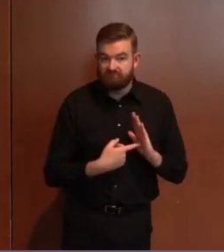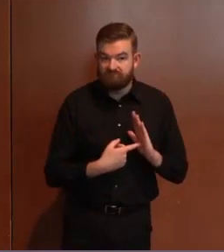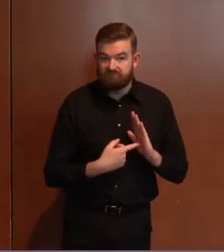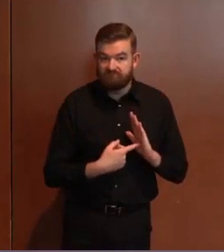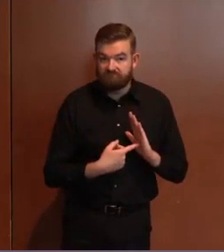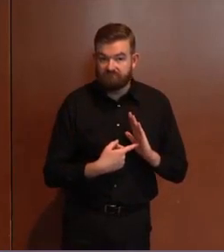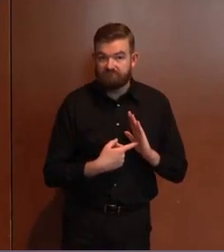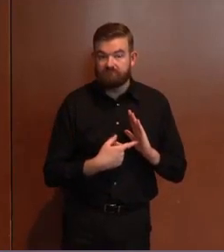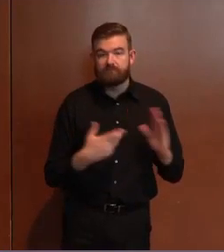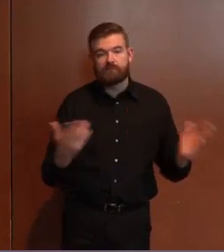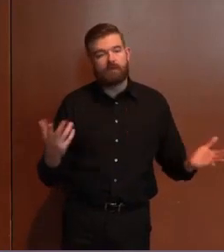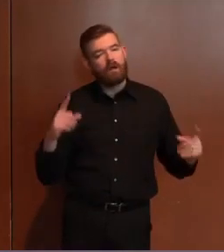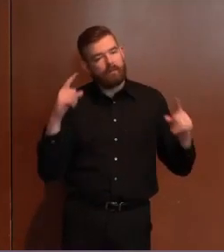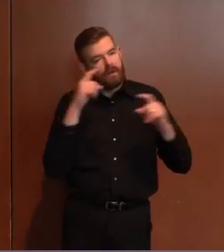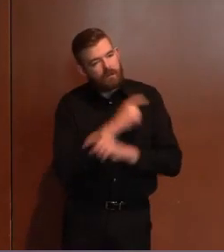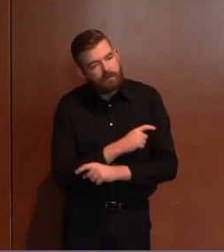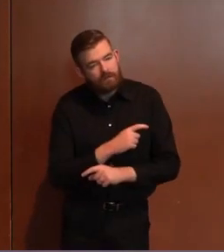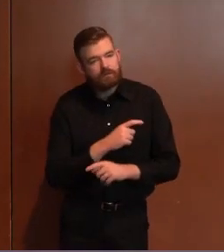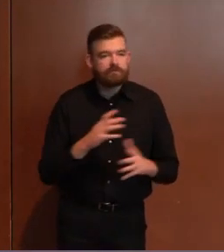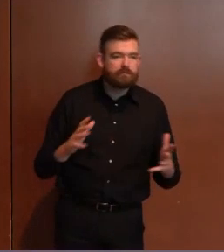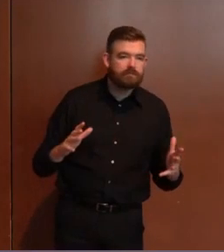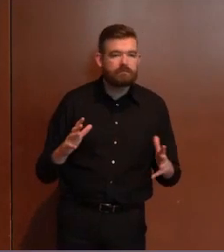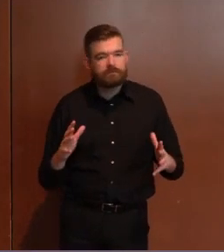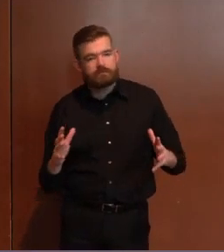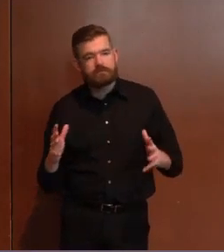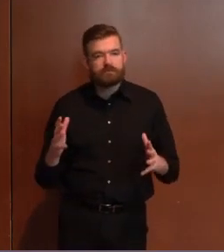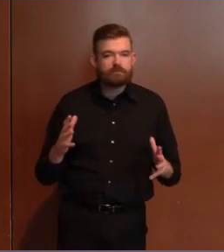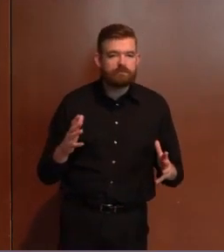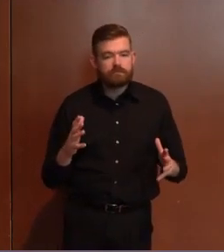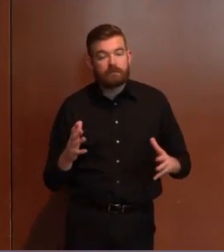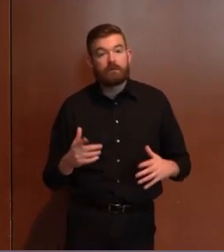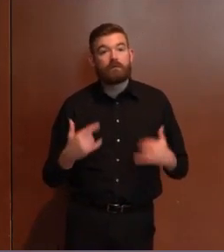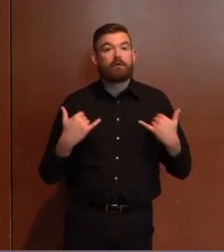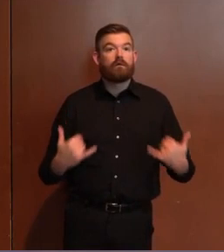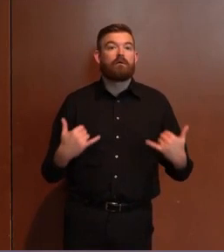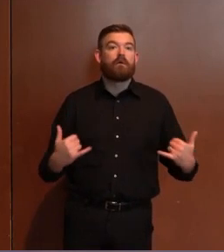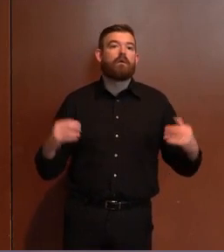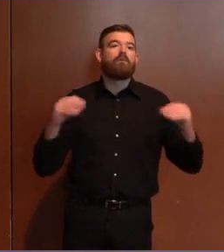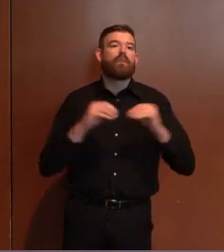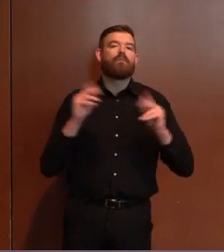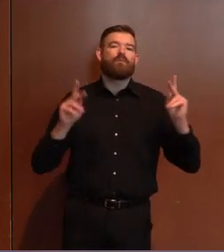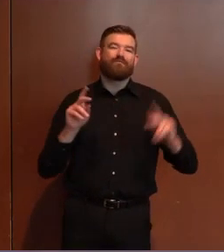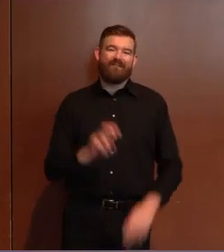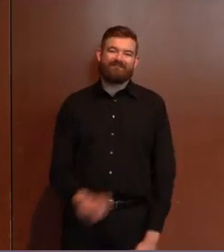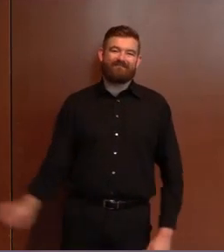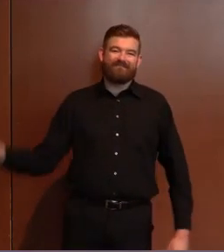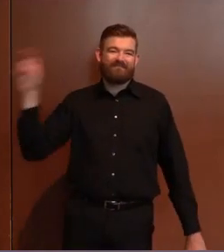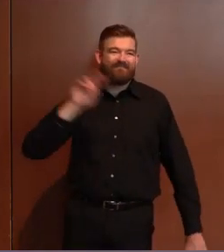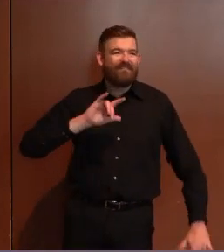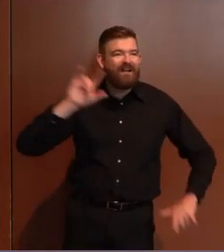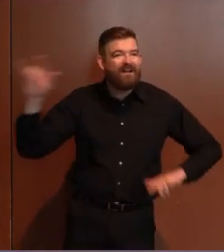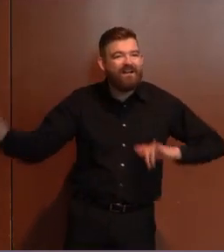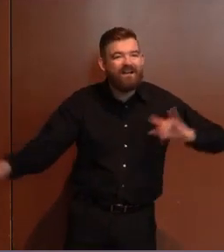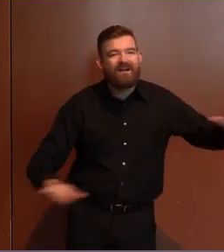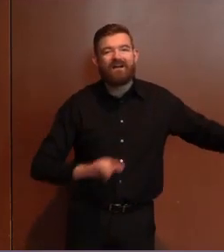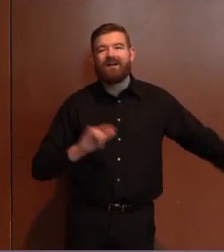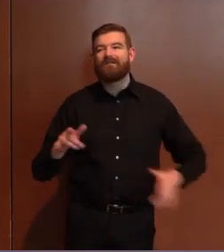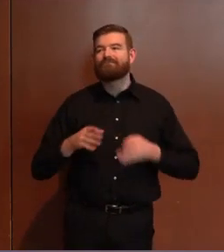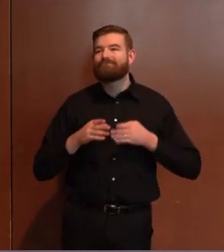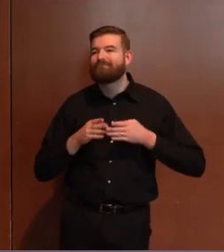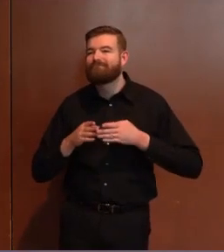and less complicated at another today because we have a lot more travel than we did in 102 years ago. That's the bad